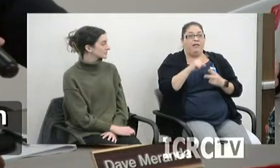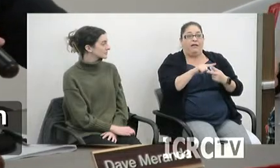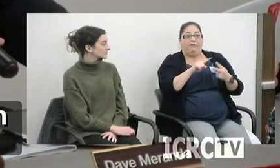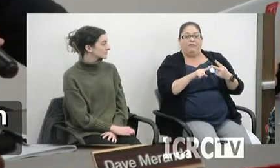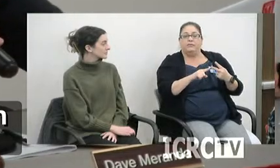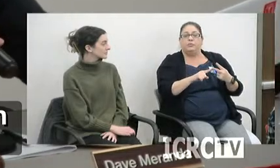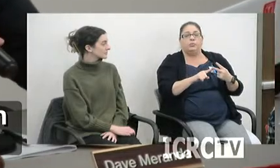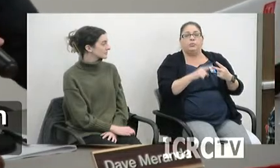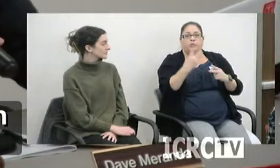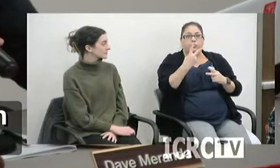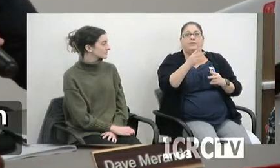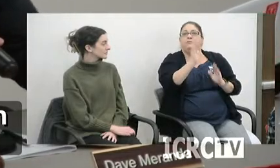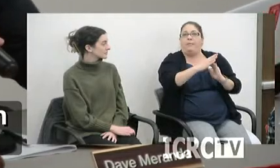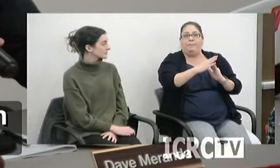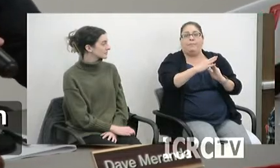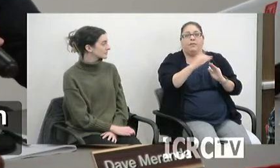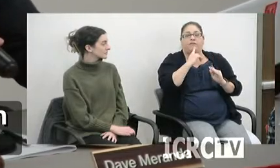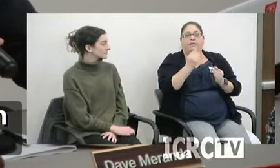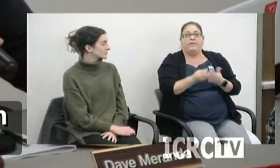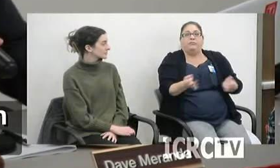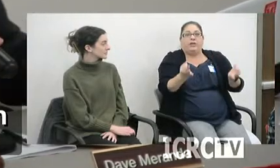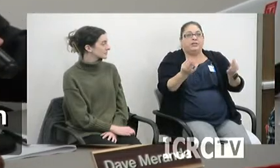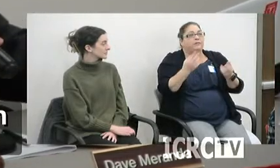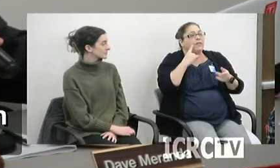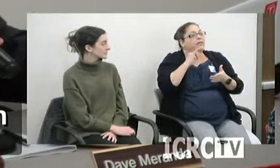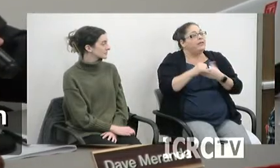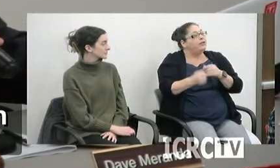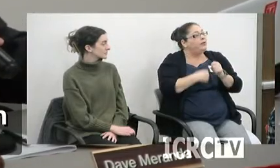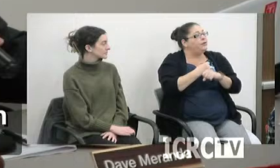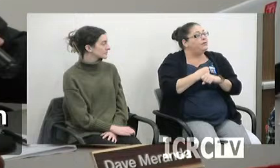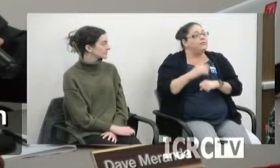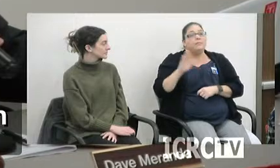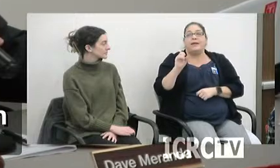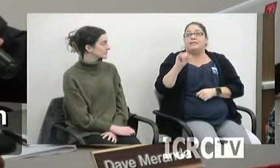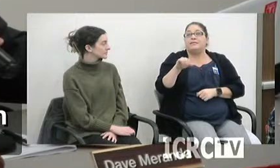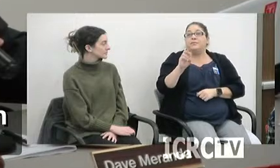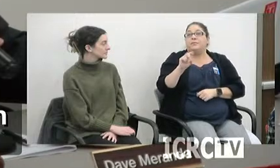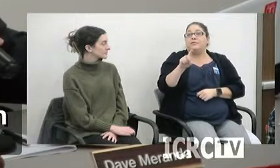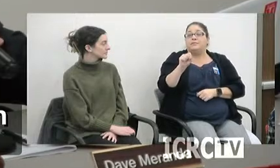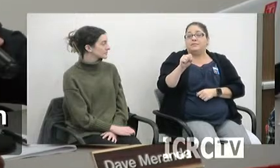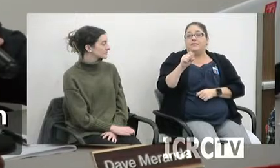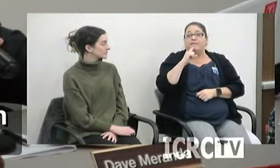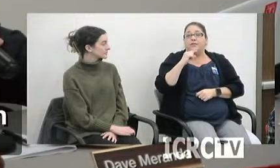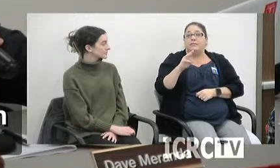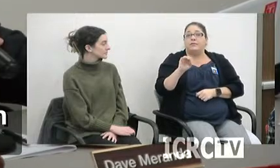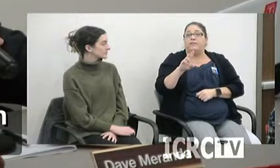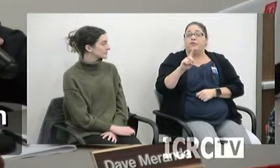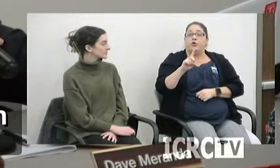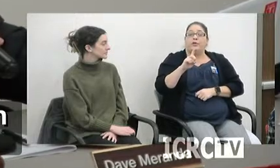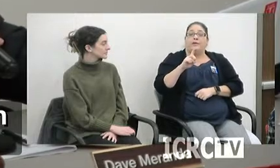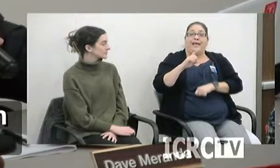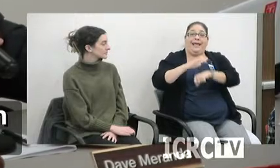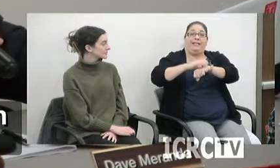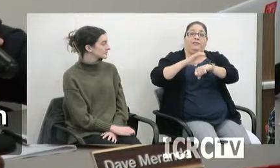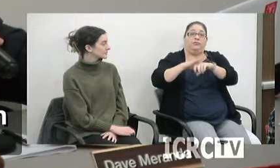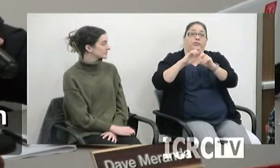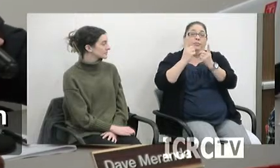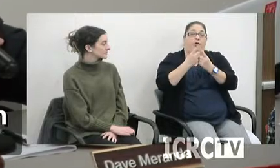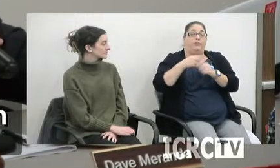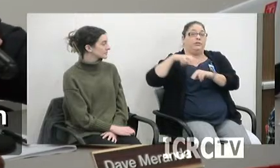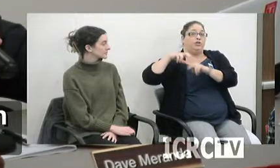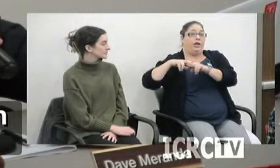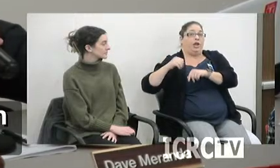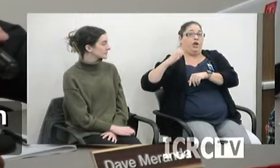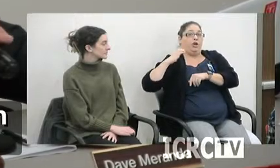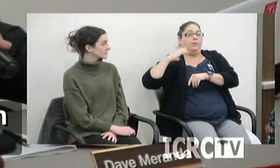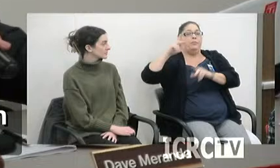Moving on, Betsy Woods, she's the Milford High School English Department Chair, presented